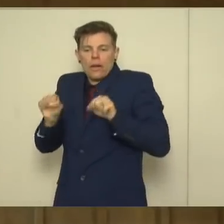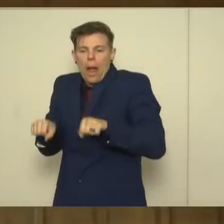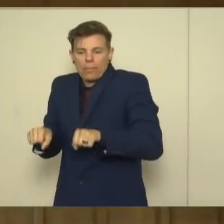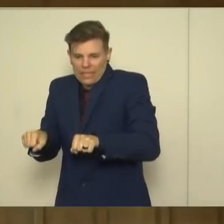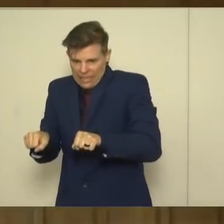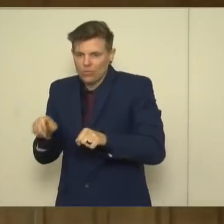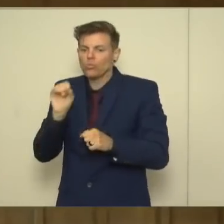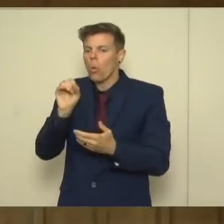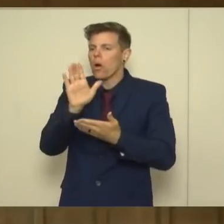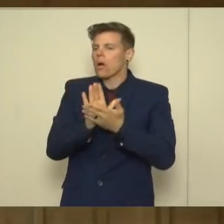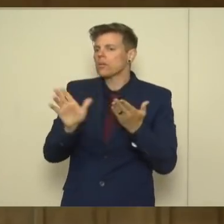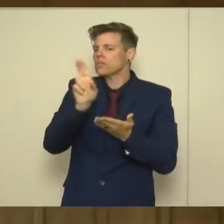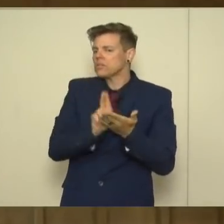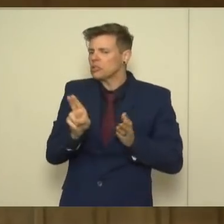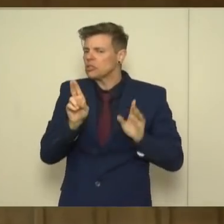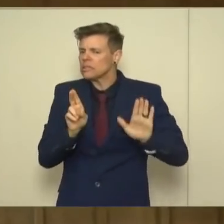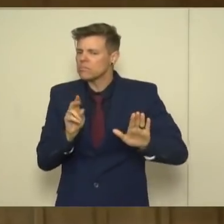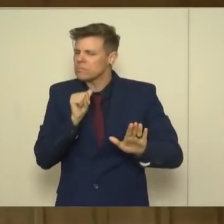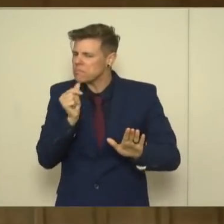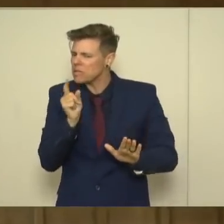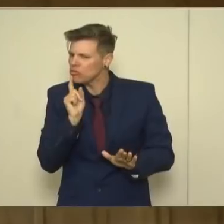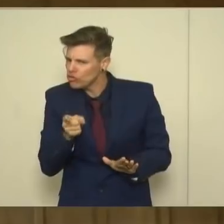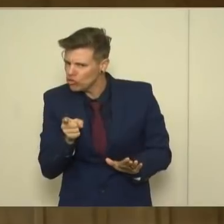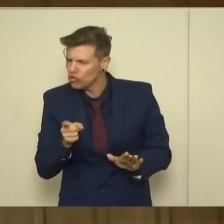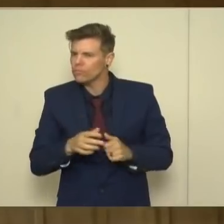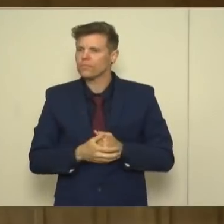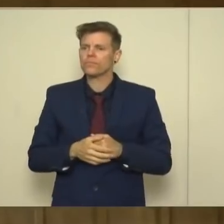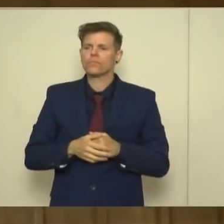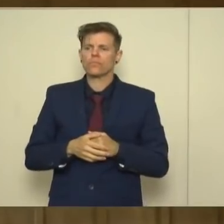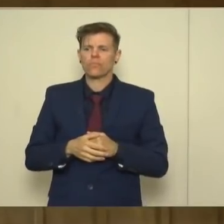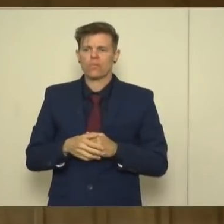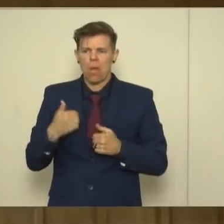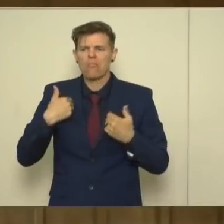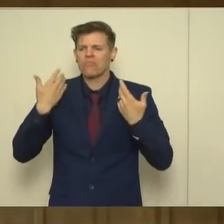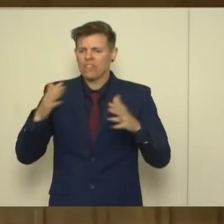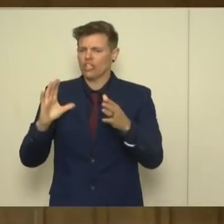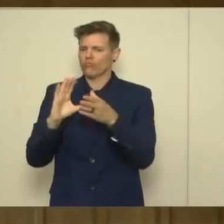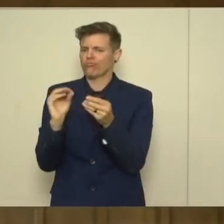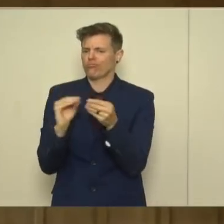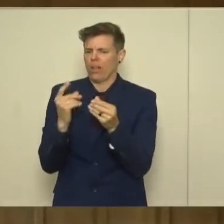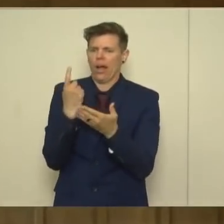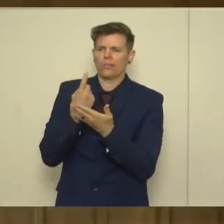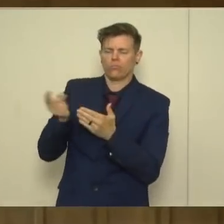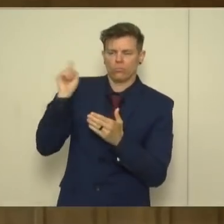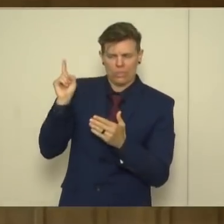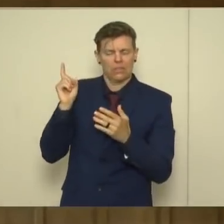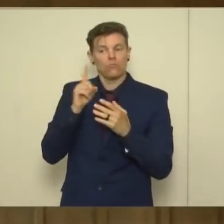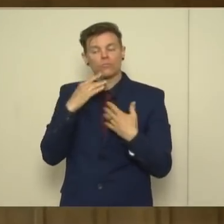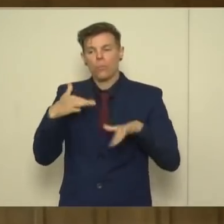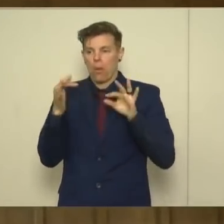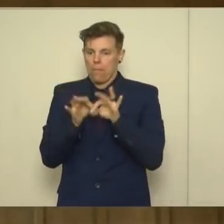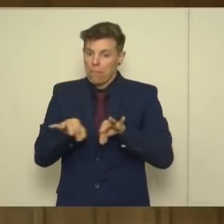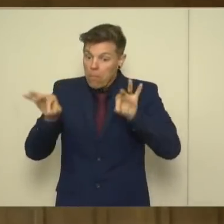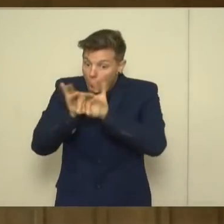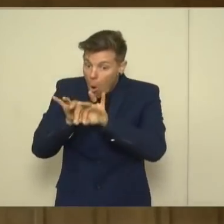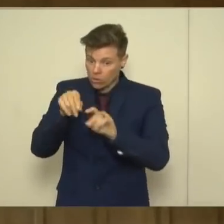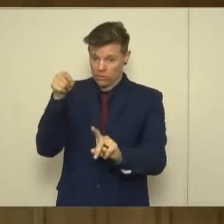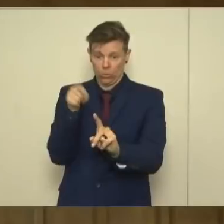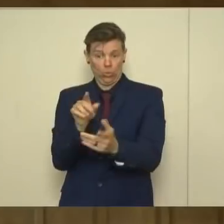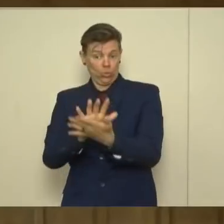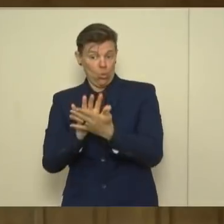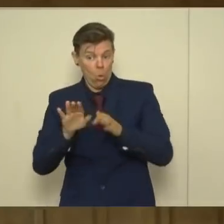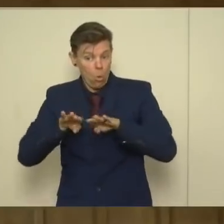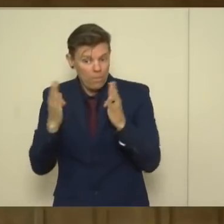question that, we mentioned this last week, that we want to get schools open and we want to keep them open. So if a school's in the green and